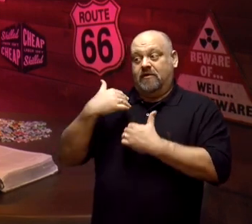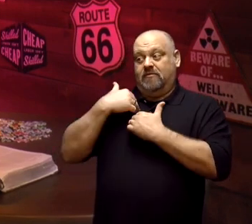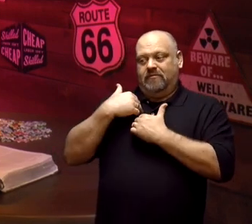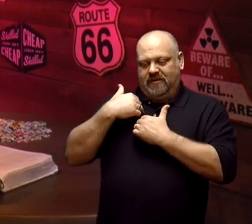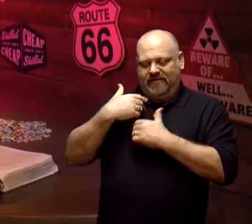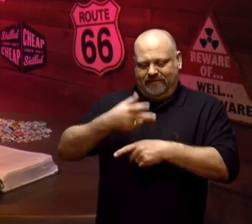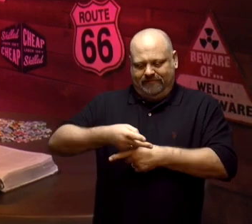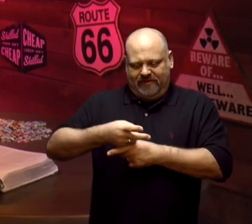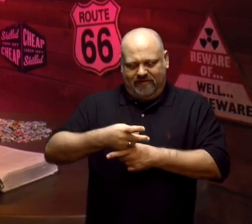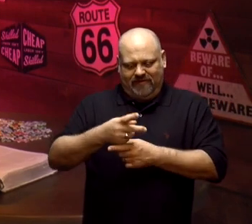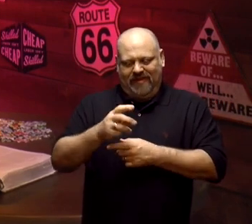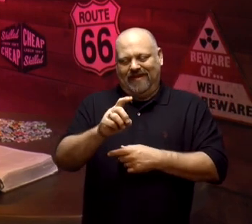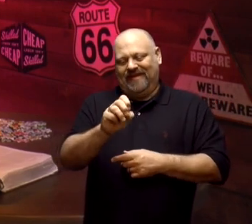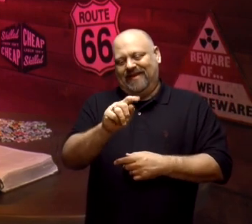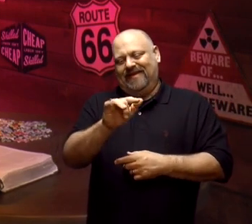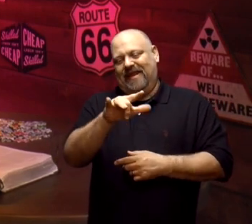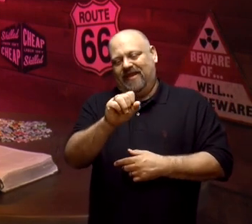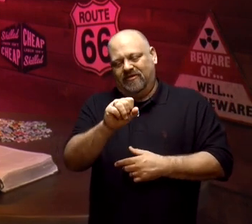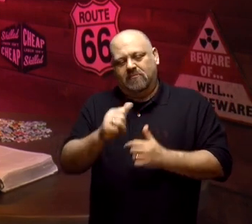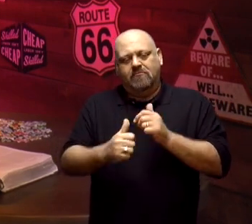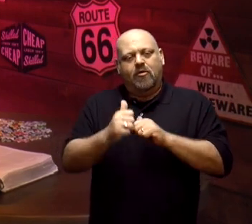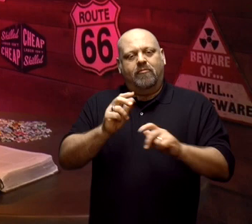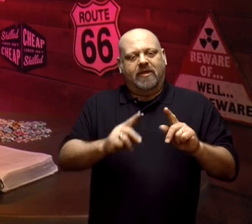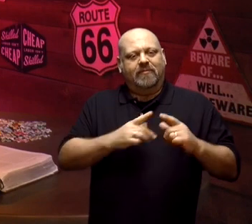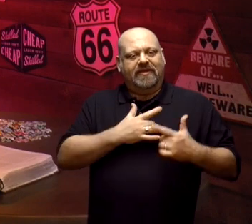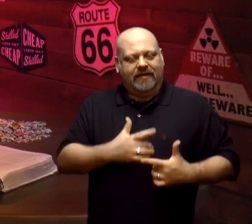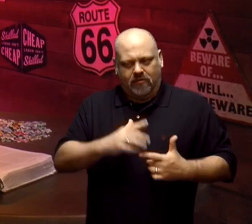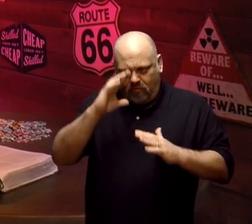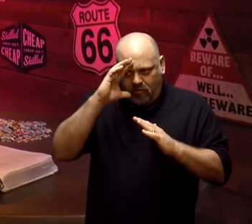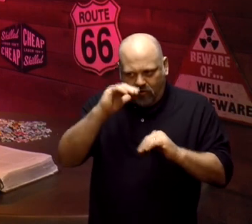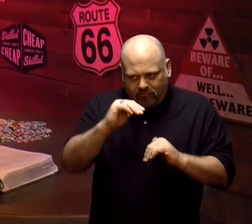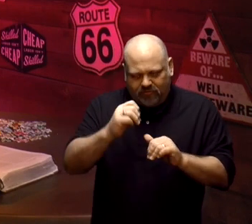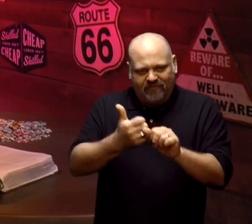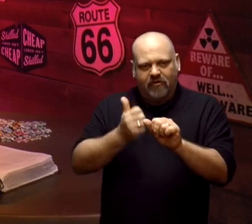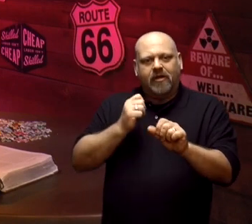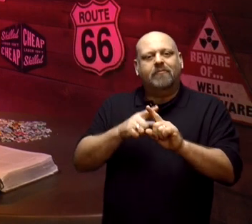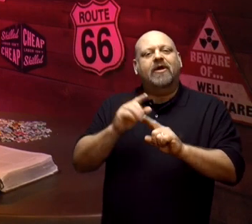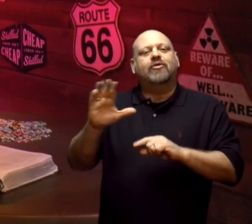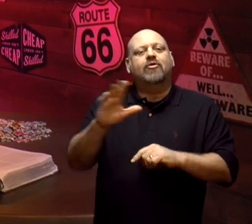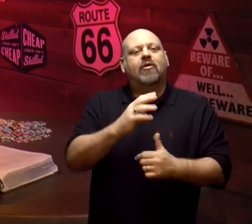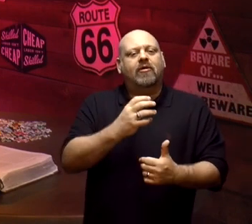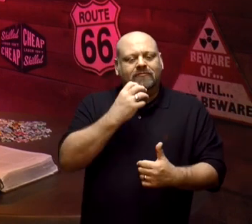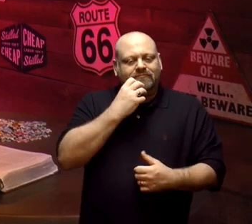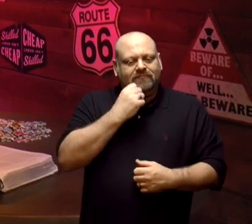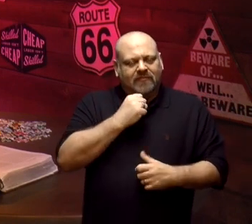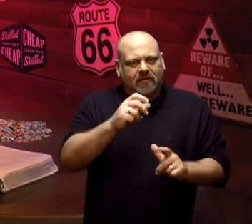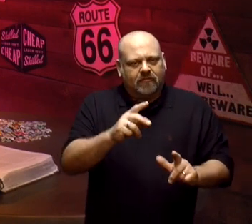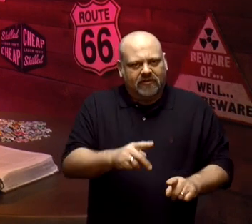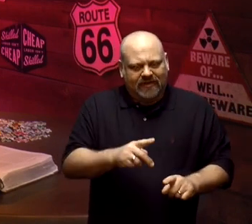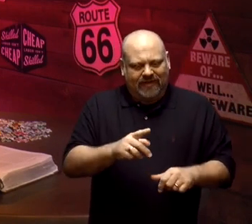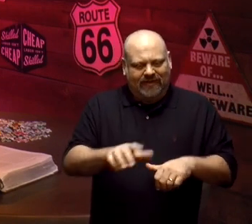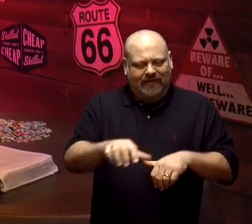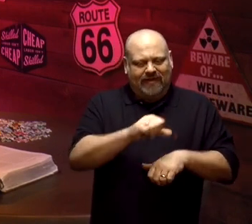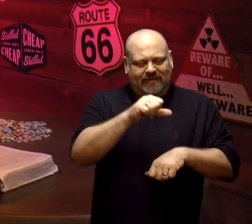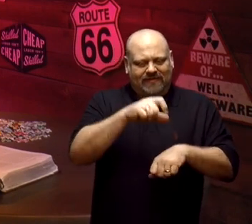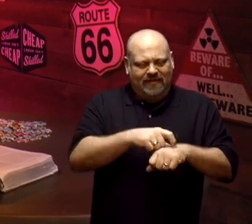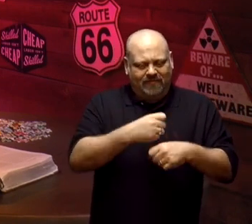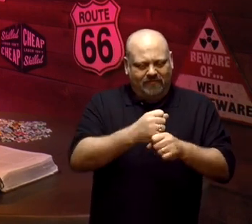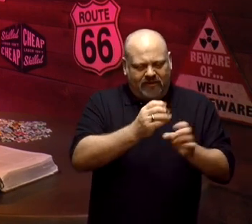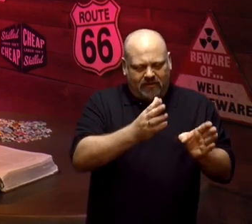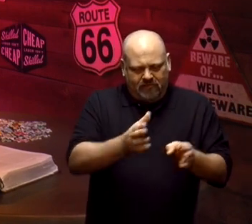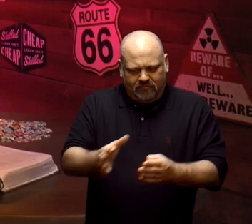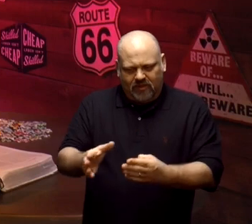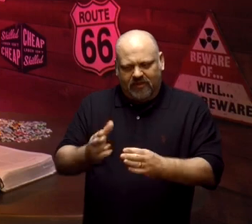avoid. But when your loved one takes the time to make arrangements in advance,